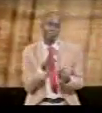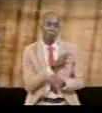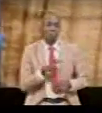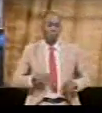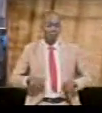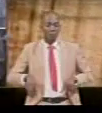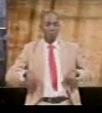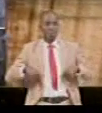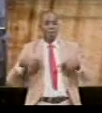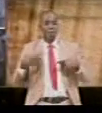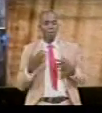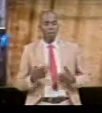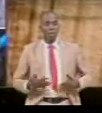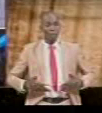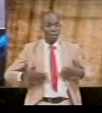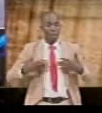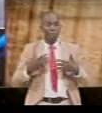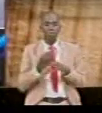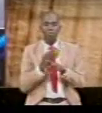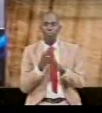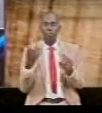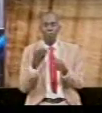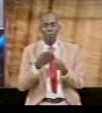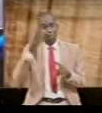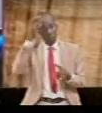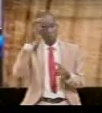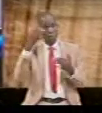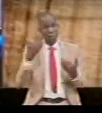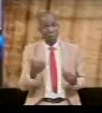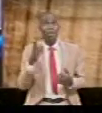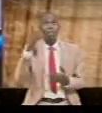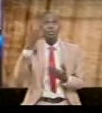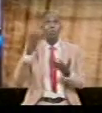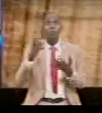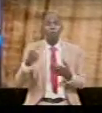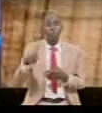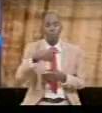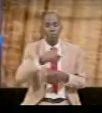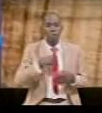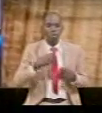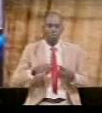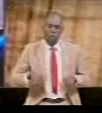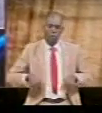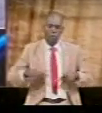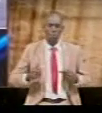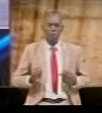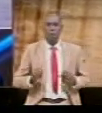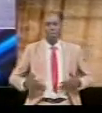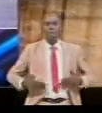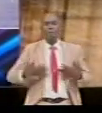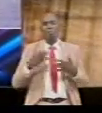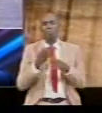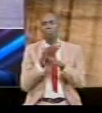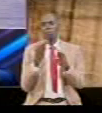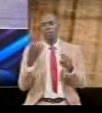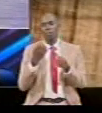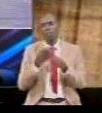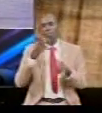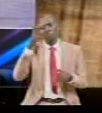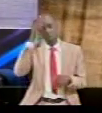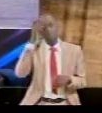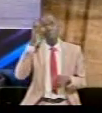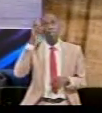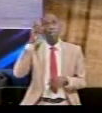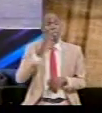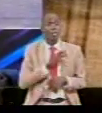Satan. And so now he wants us to be conformed to that same image, free from Satan. He lived a life free from sin,